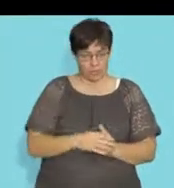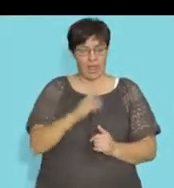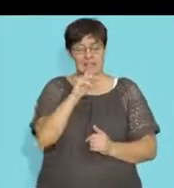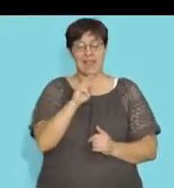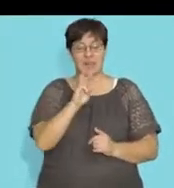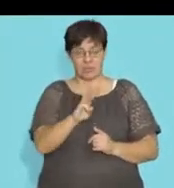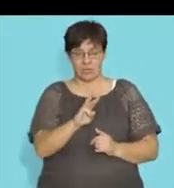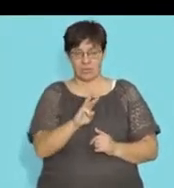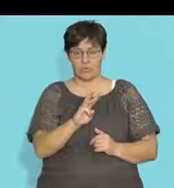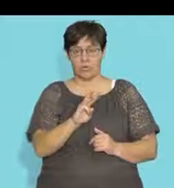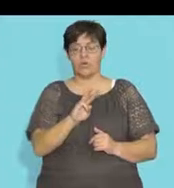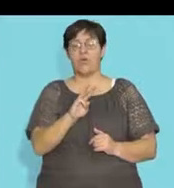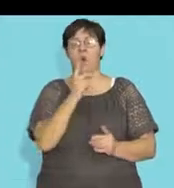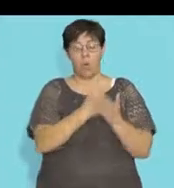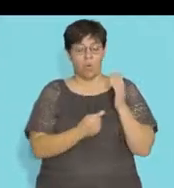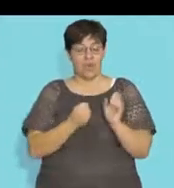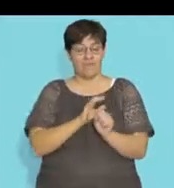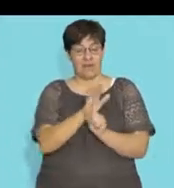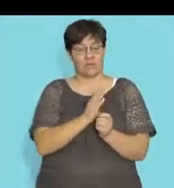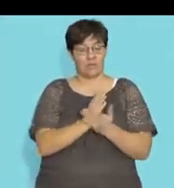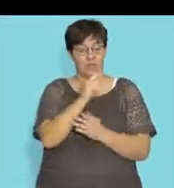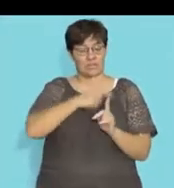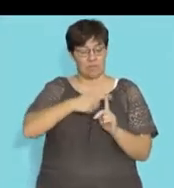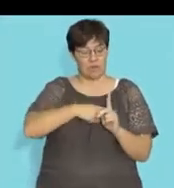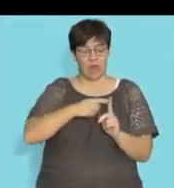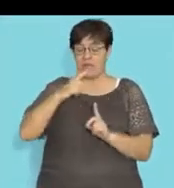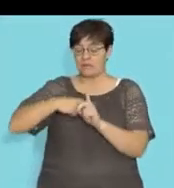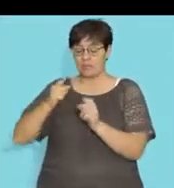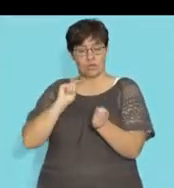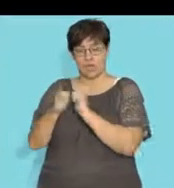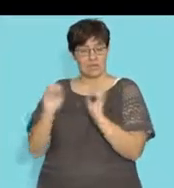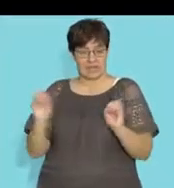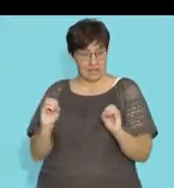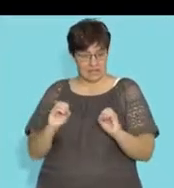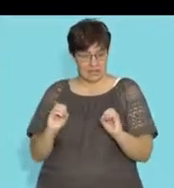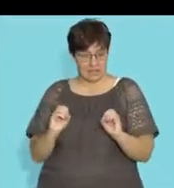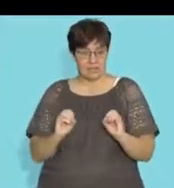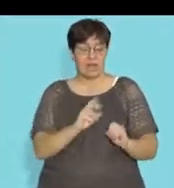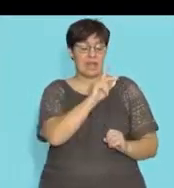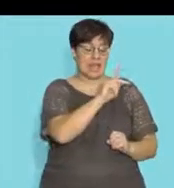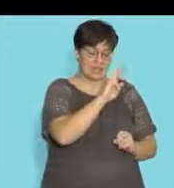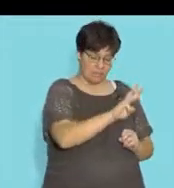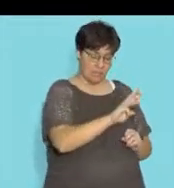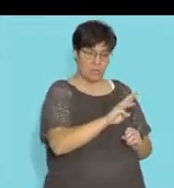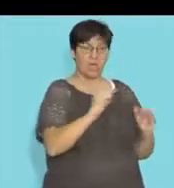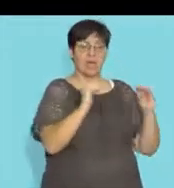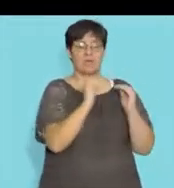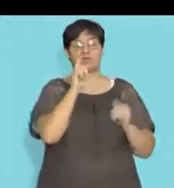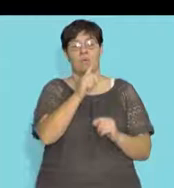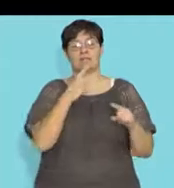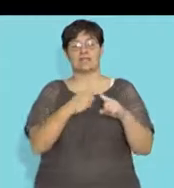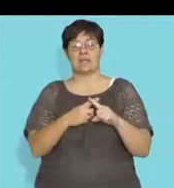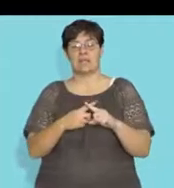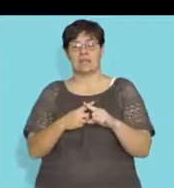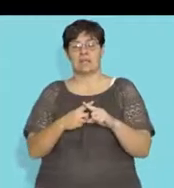because Kw is only affected by temperature, if the temperature is not changed, then it means Kw is equal to 1